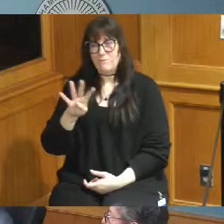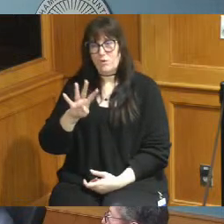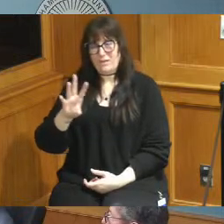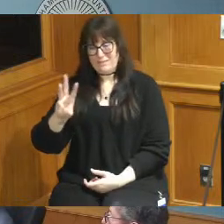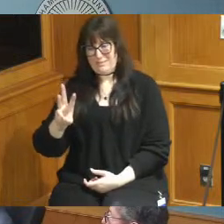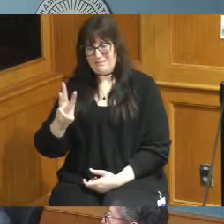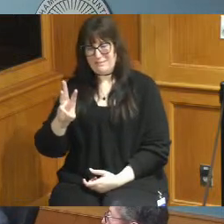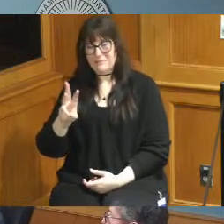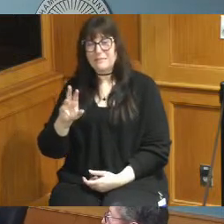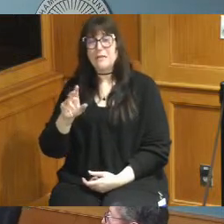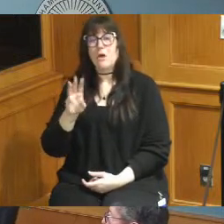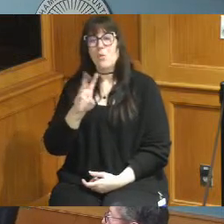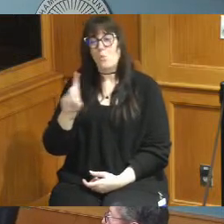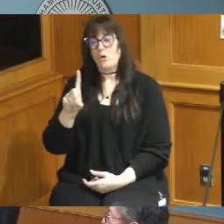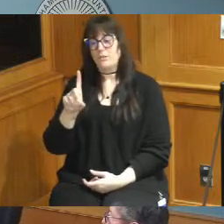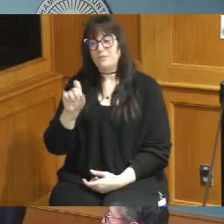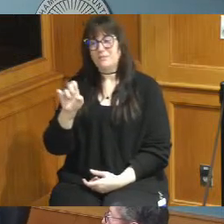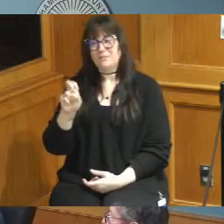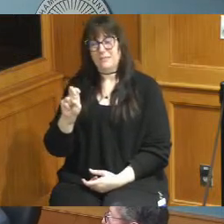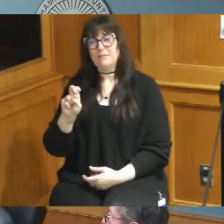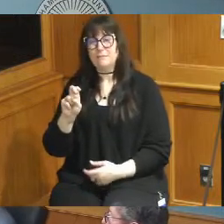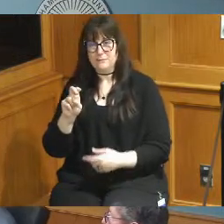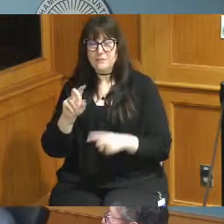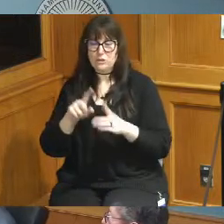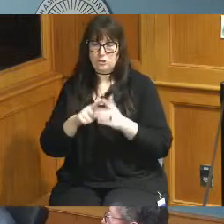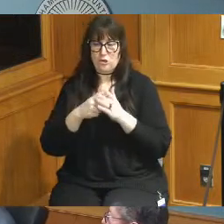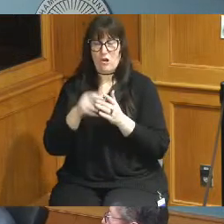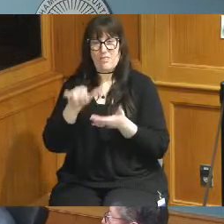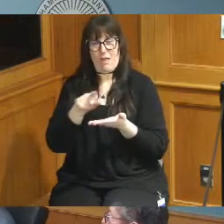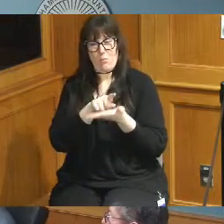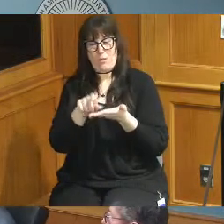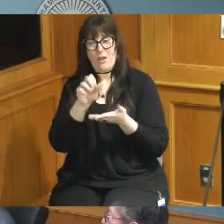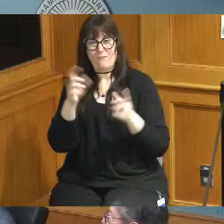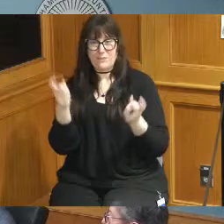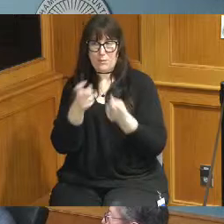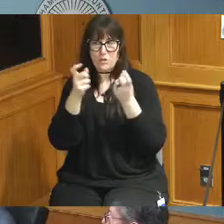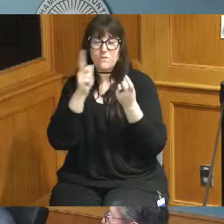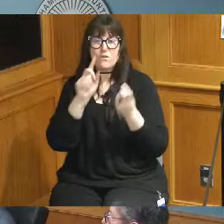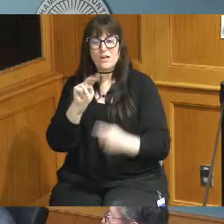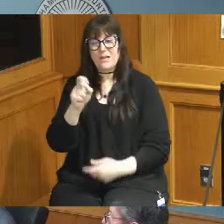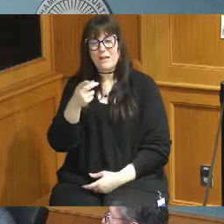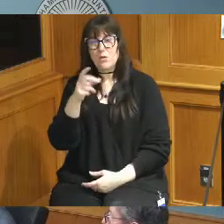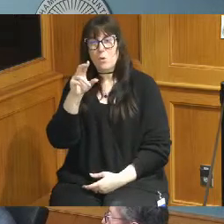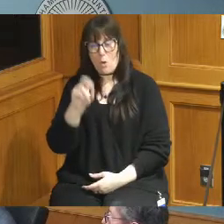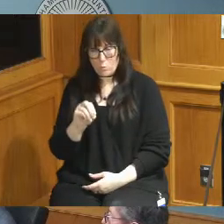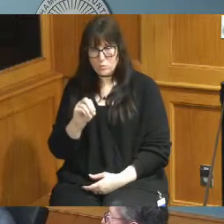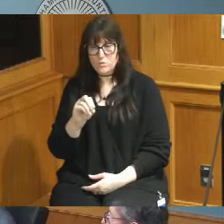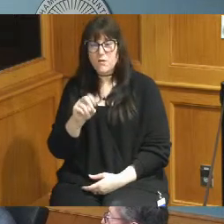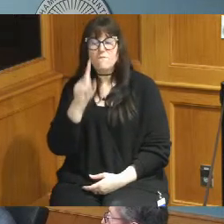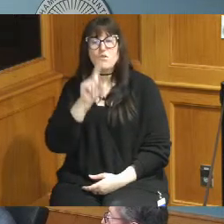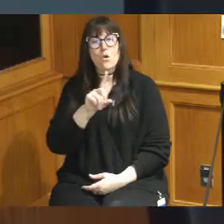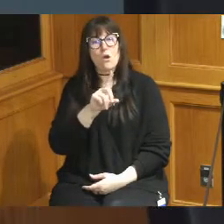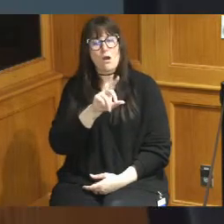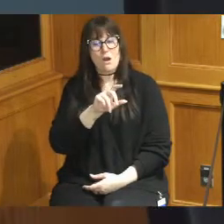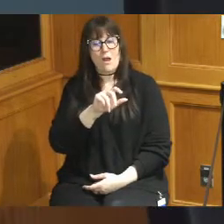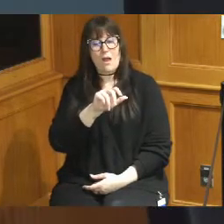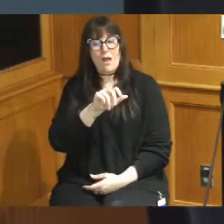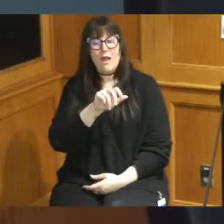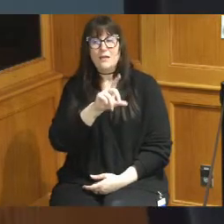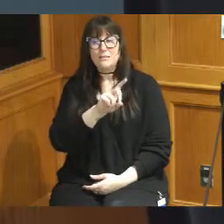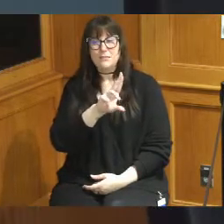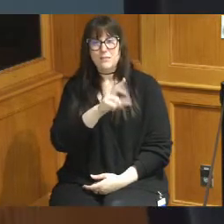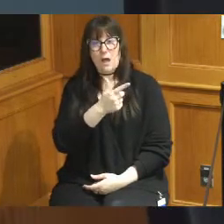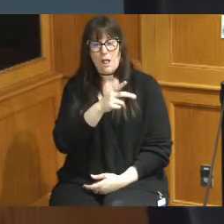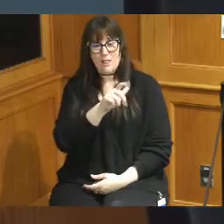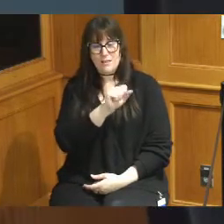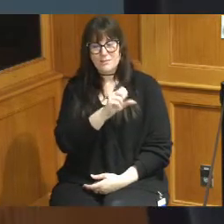the celebration of Negro History Week, which corresponds with the birthdays of Frederick Douglass and Abraham Lincoln. And